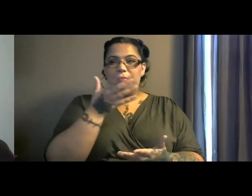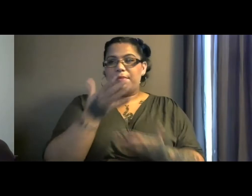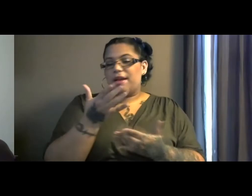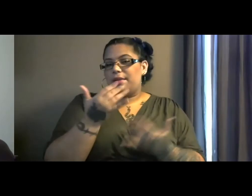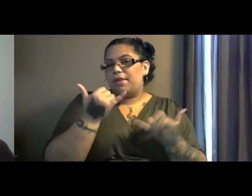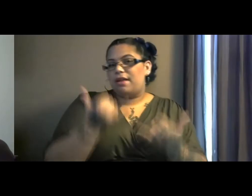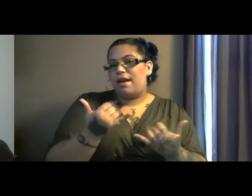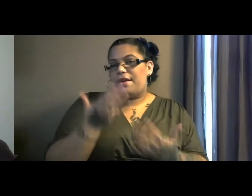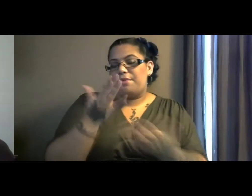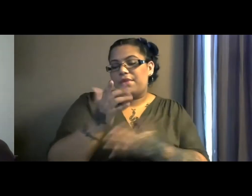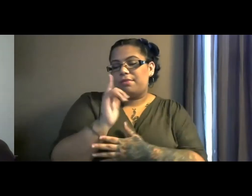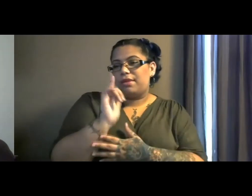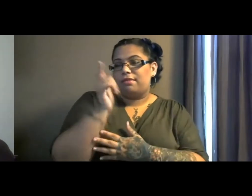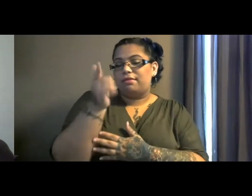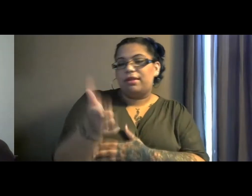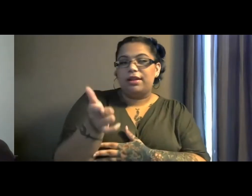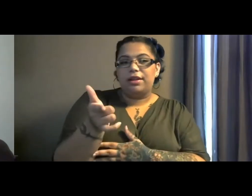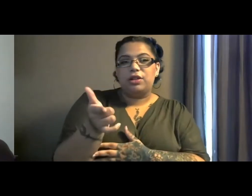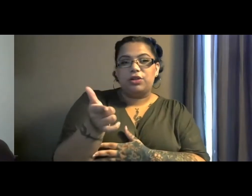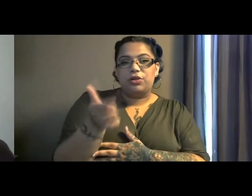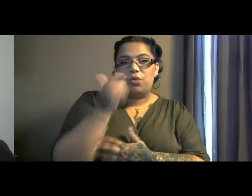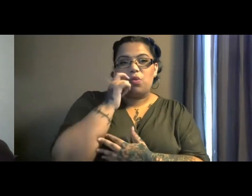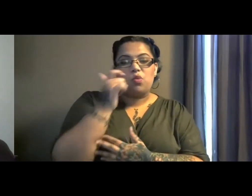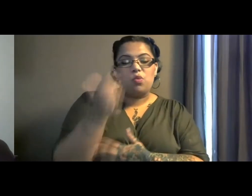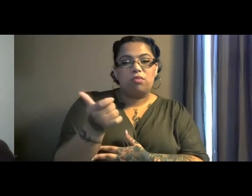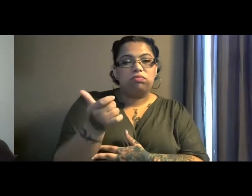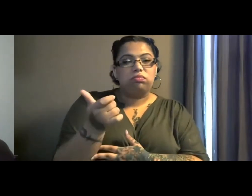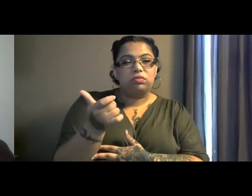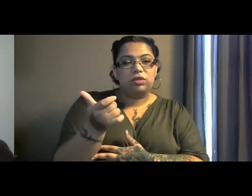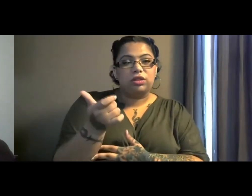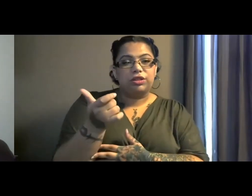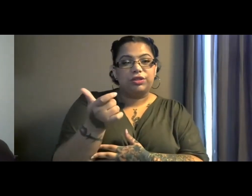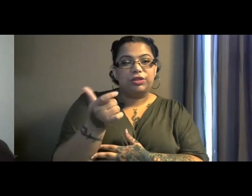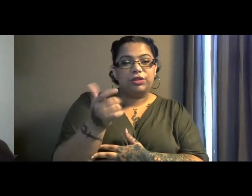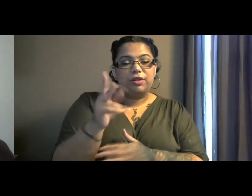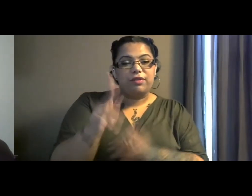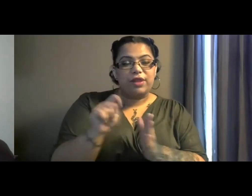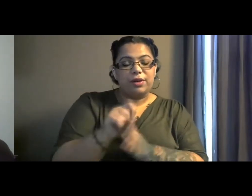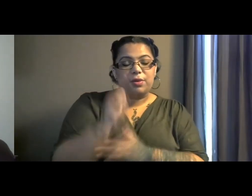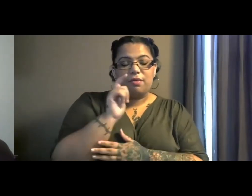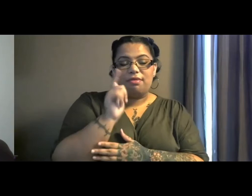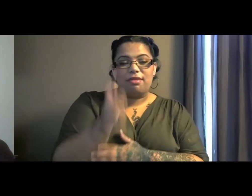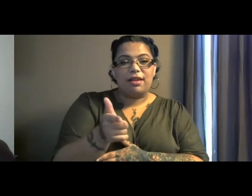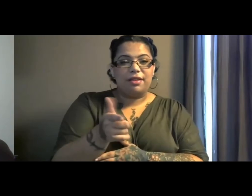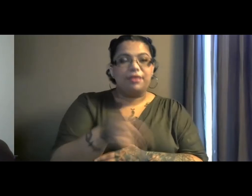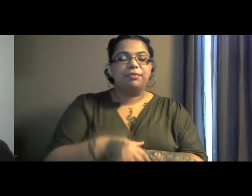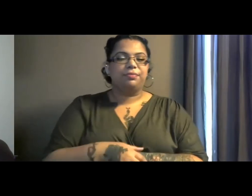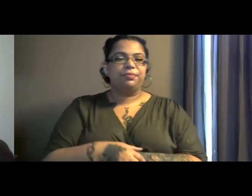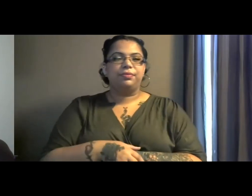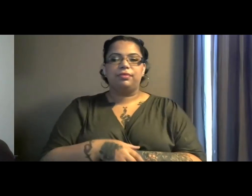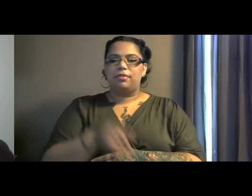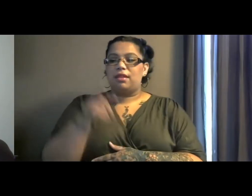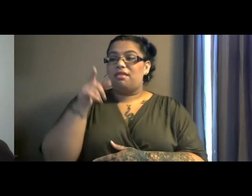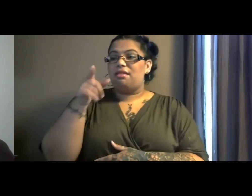or later on the recorded version of this service, right there God